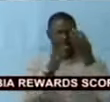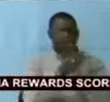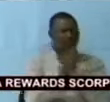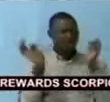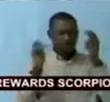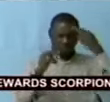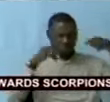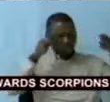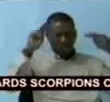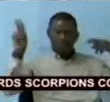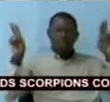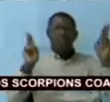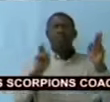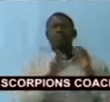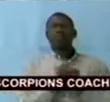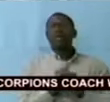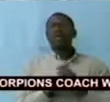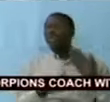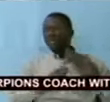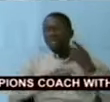while that trial is going on,